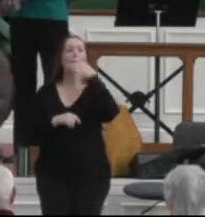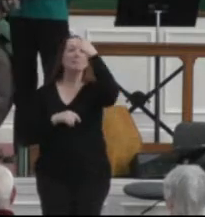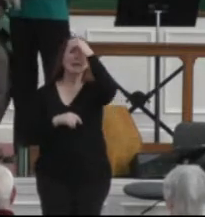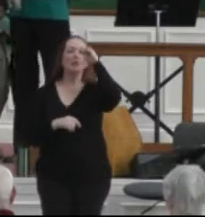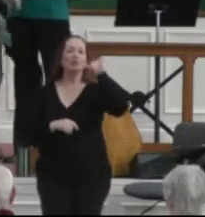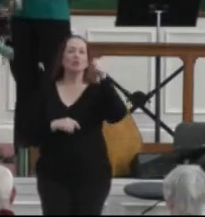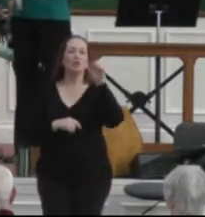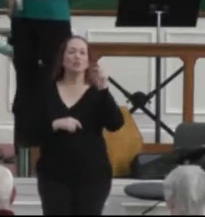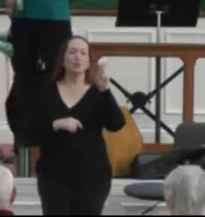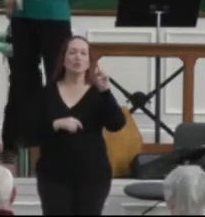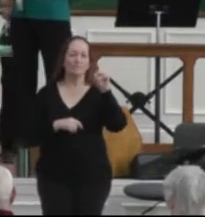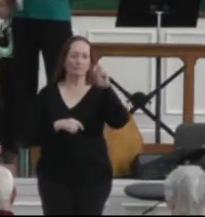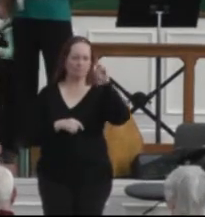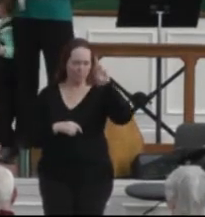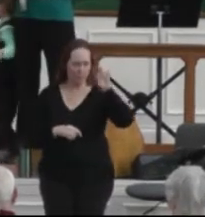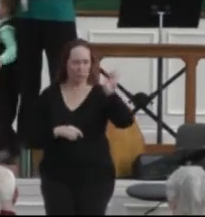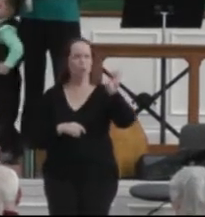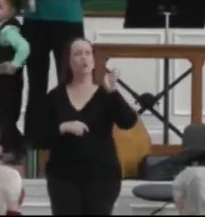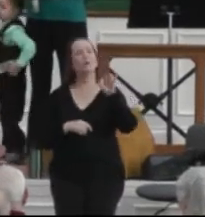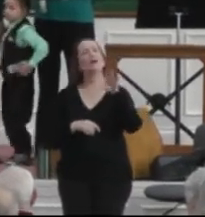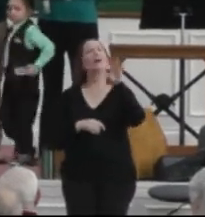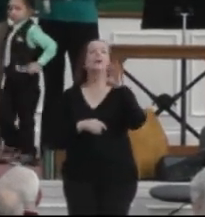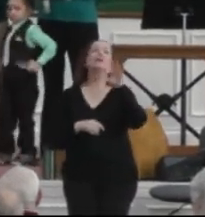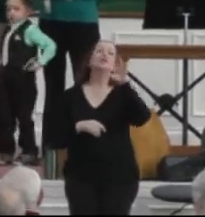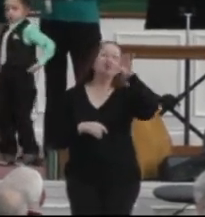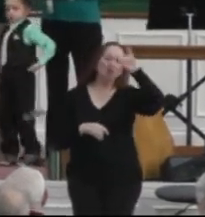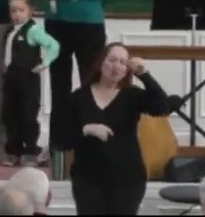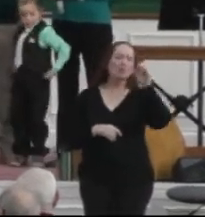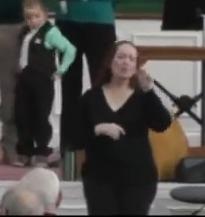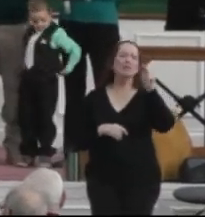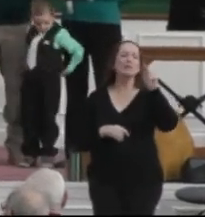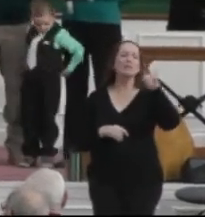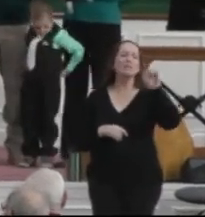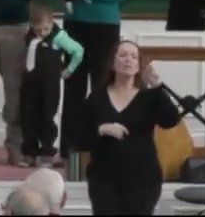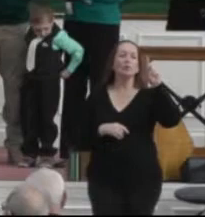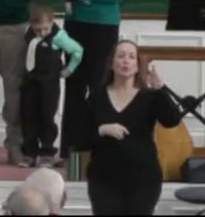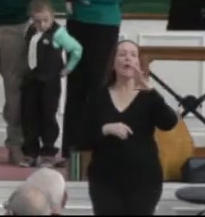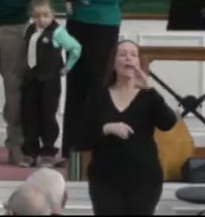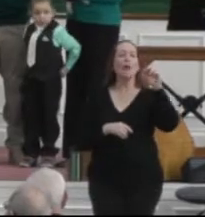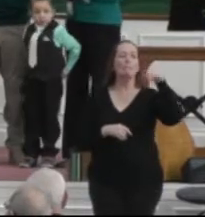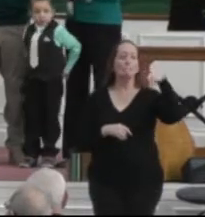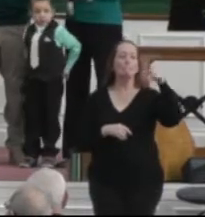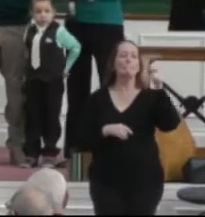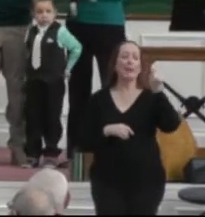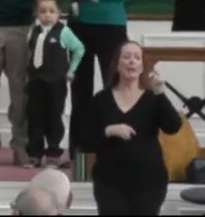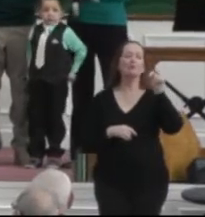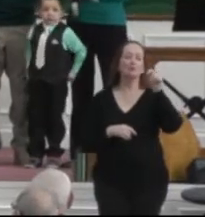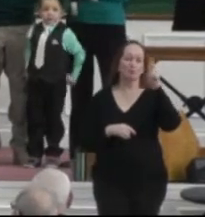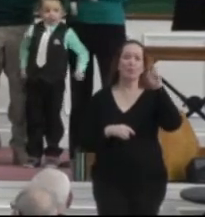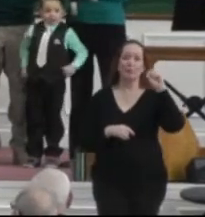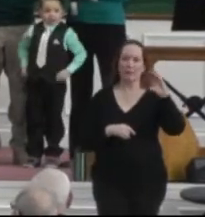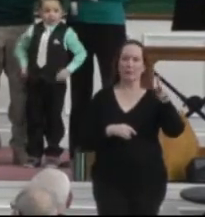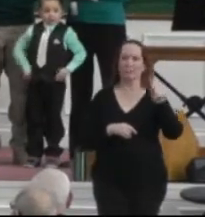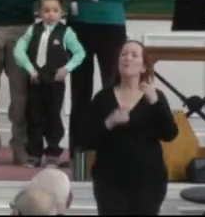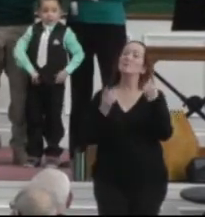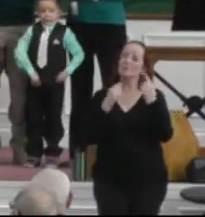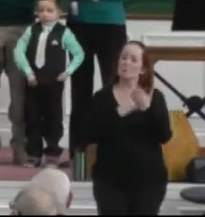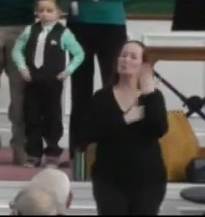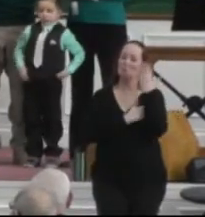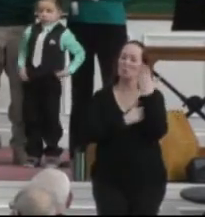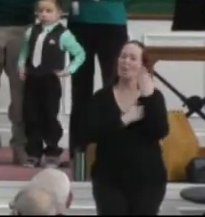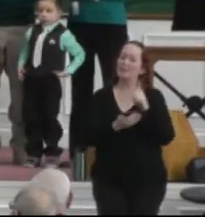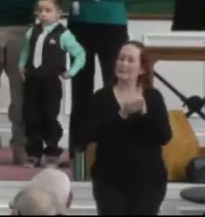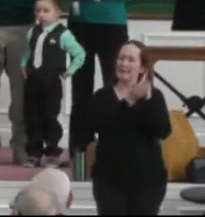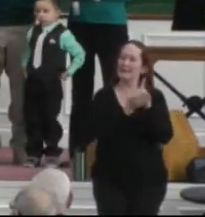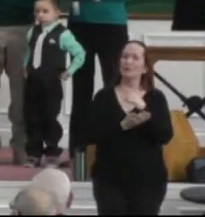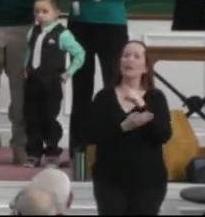Wright. So they're coming this morning to dedicate her. And next,